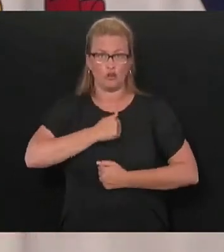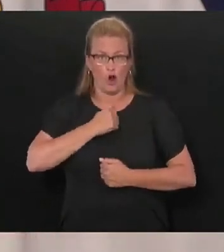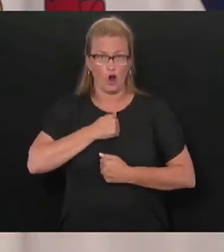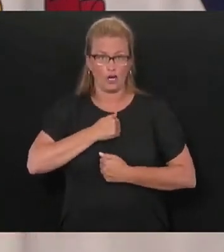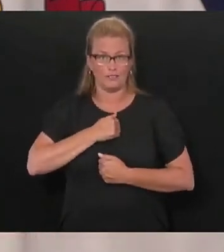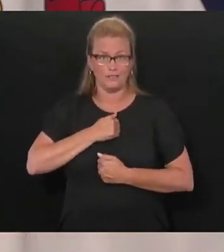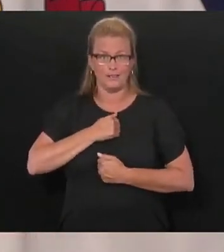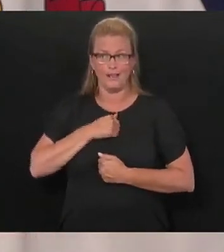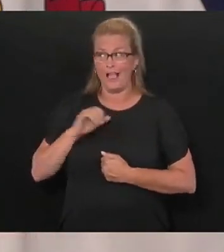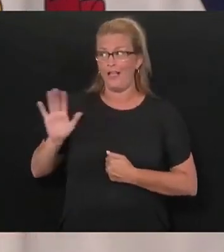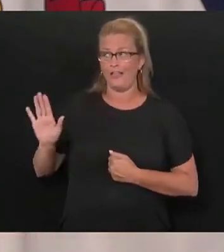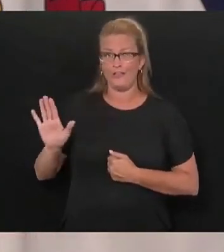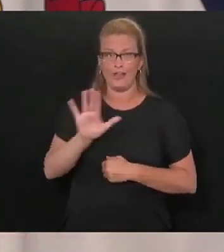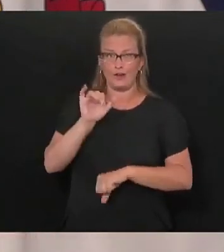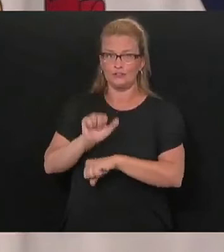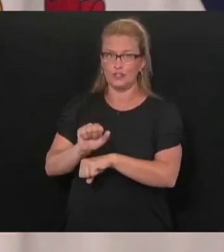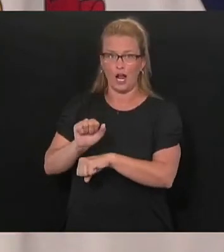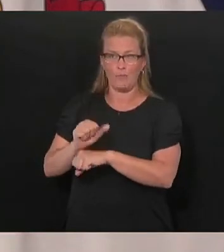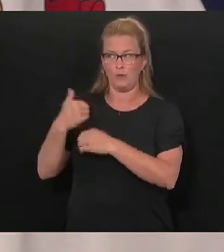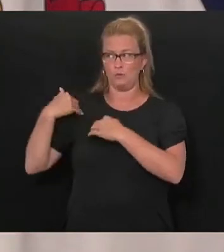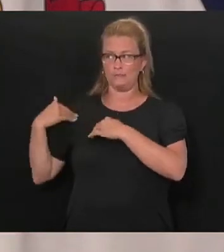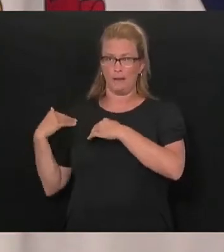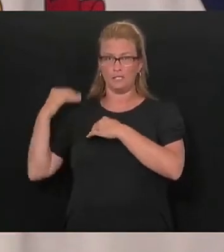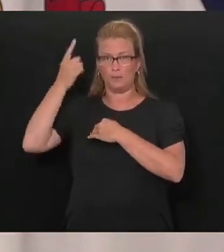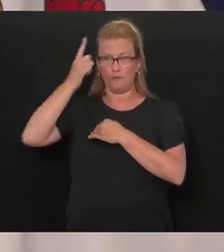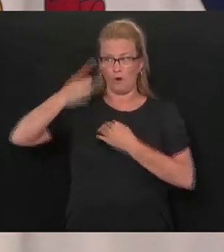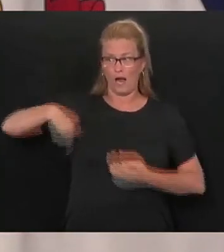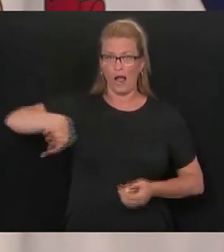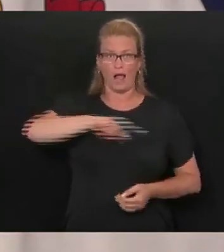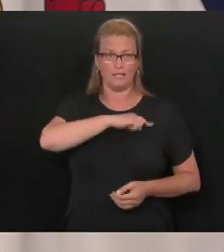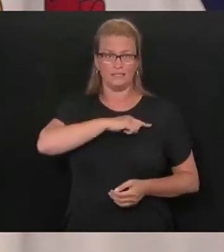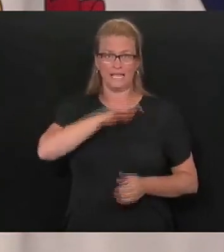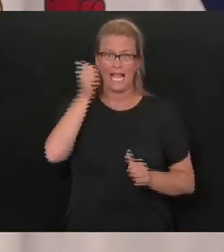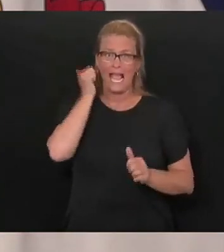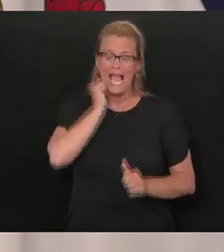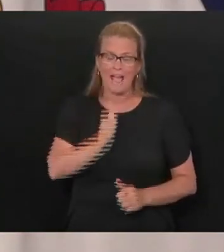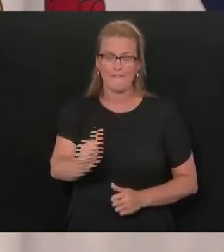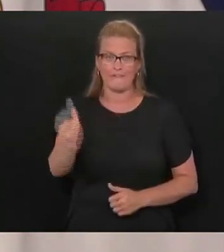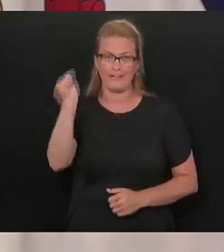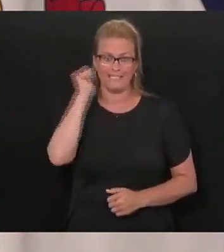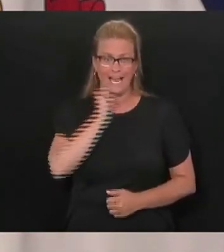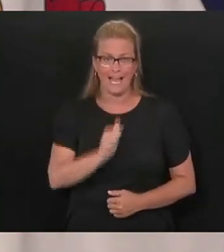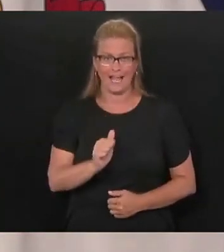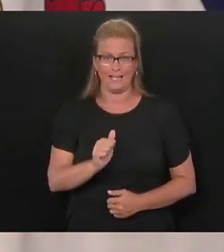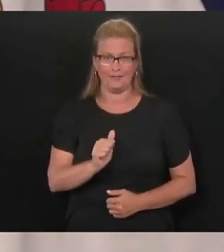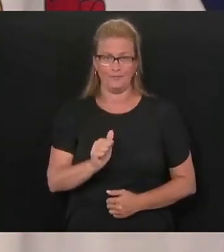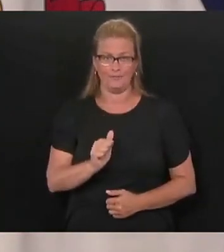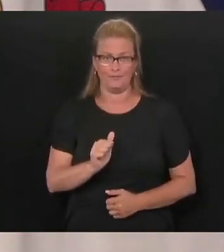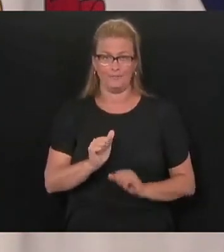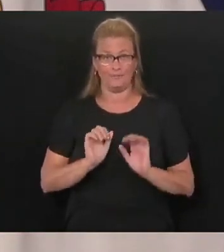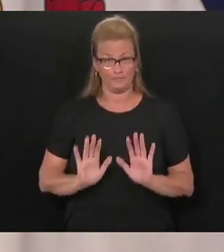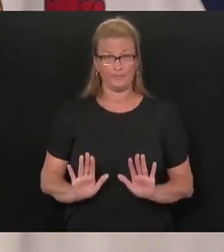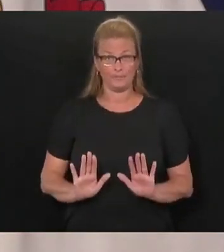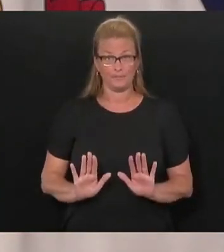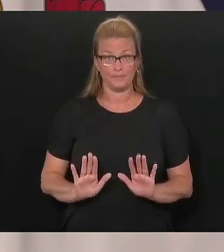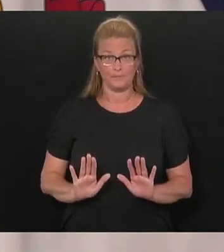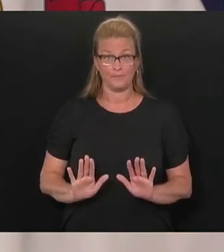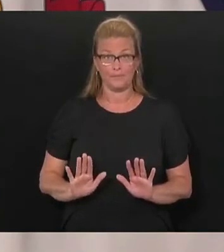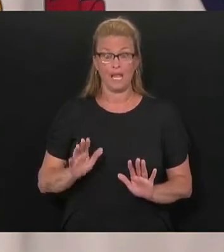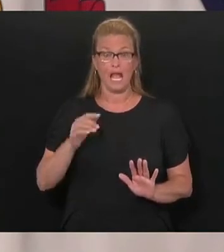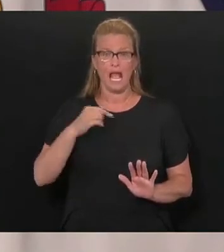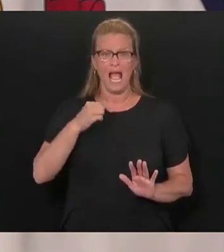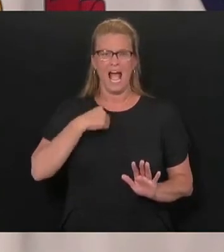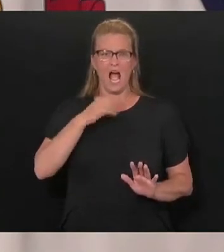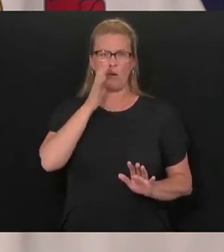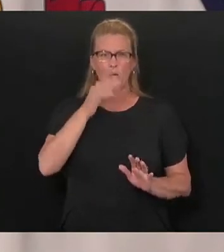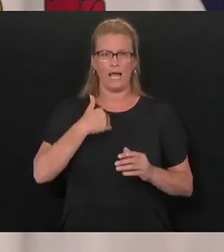of what they have done for each and every one of us every blooming day. Now, I'll be on a call. I'm supposed to